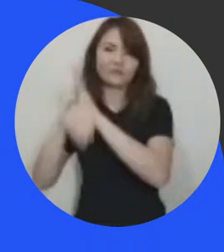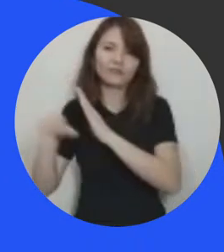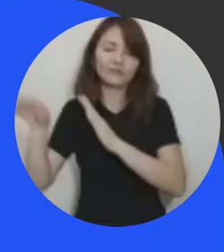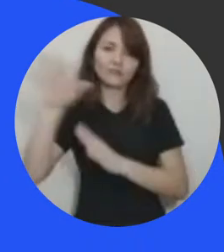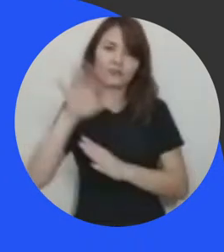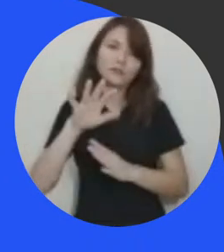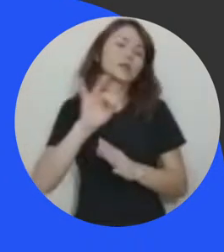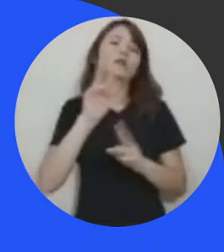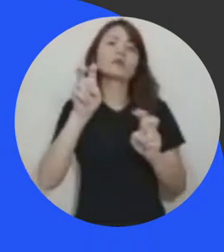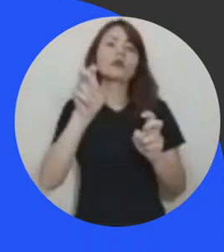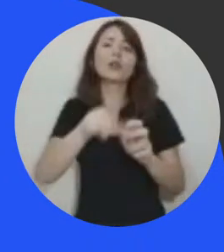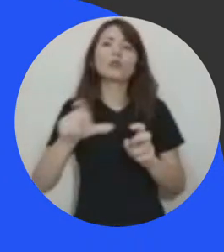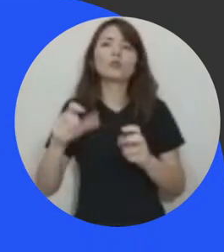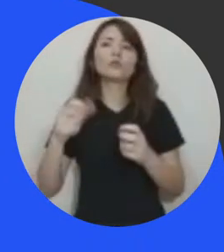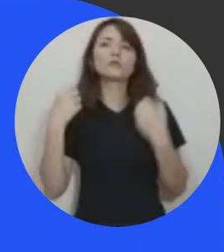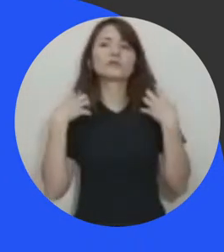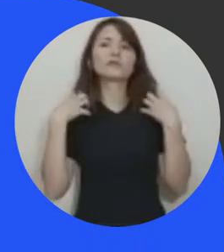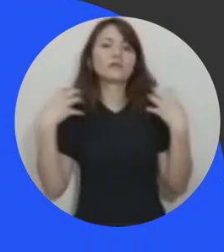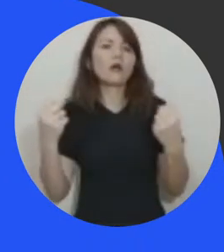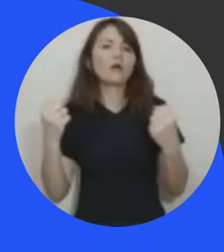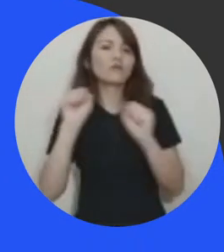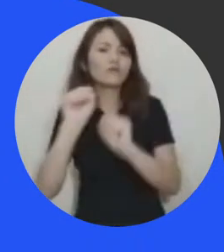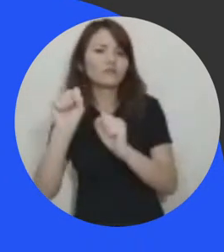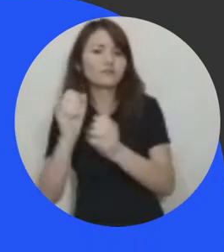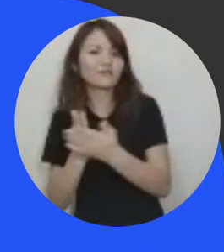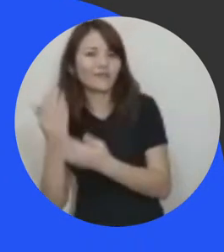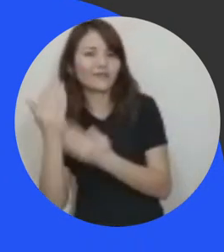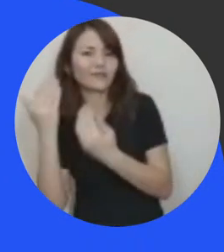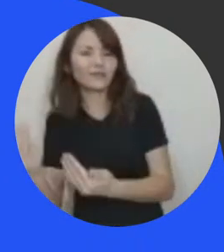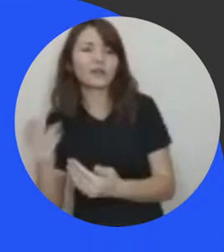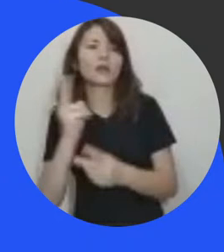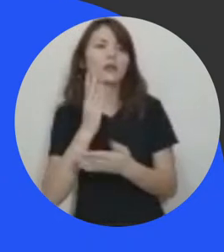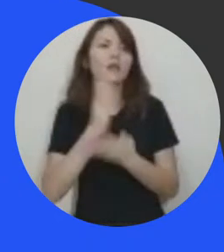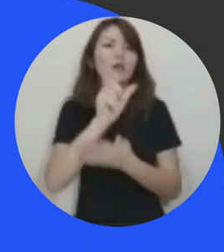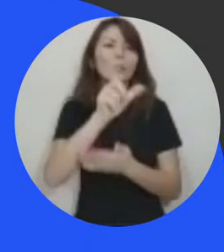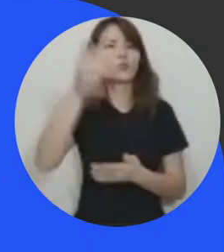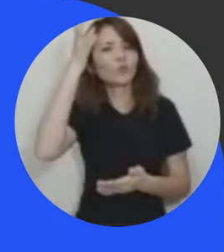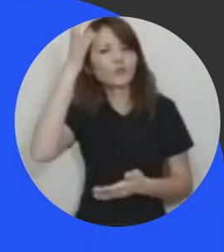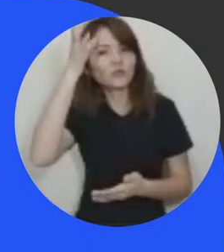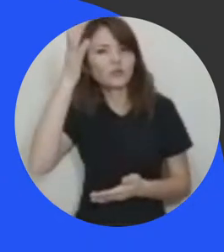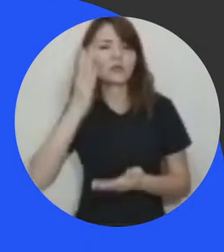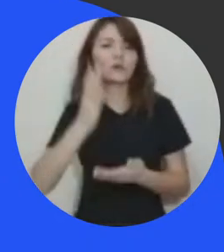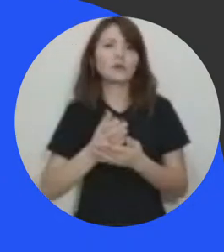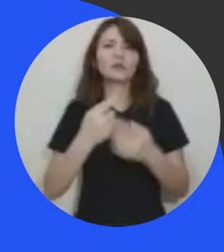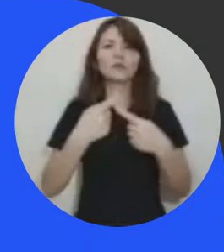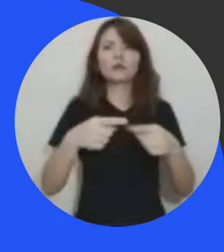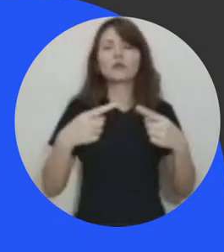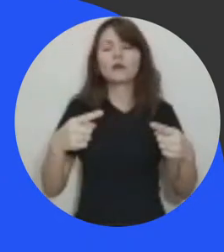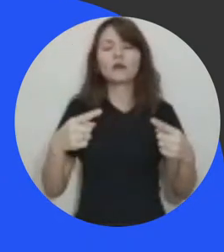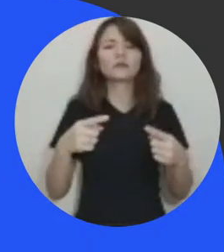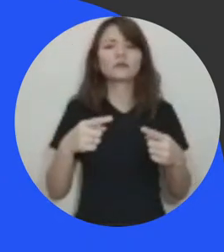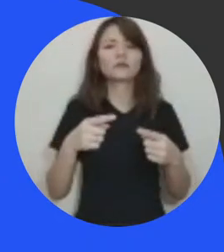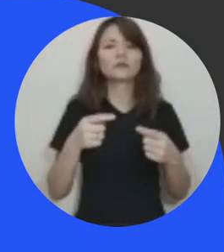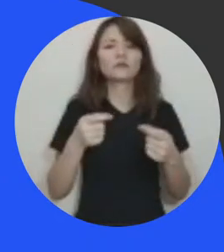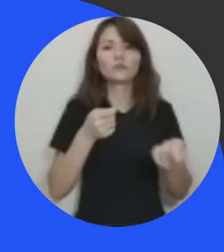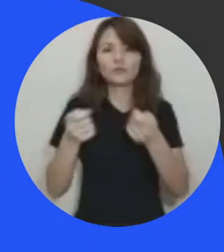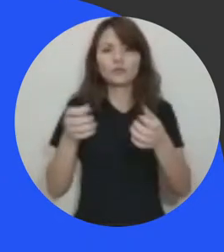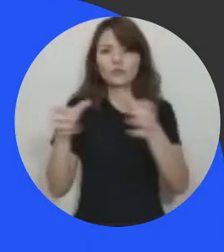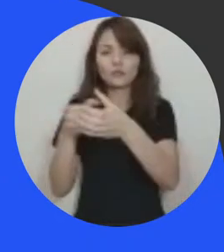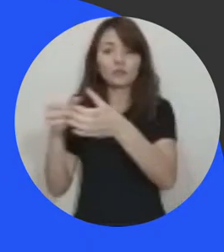academics, and people from government agencies as well. And so this is an enormous national effort, which